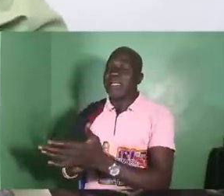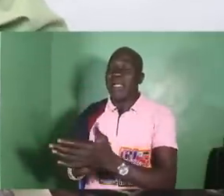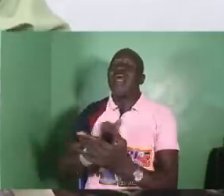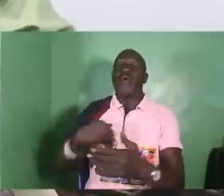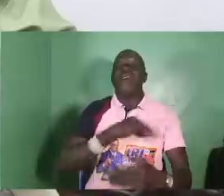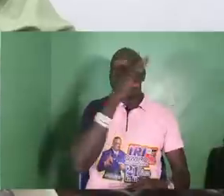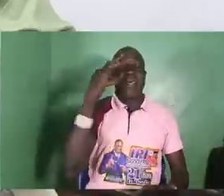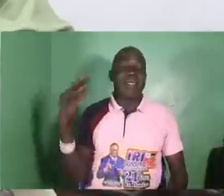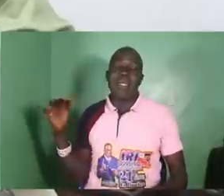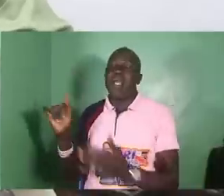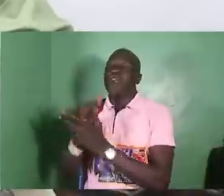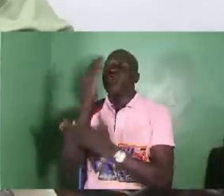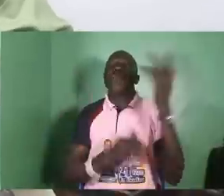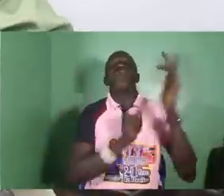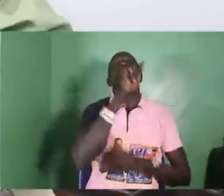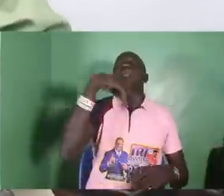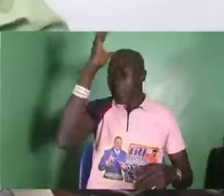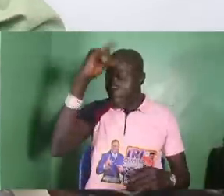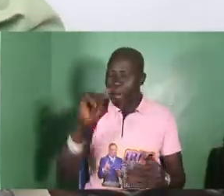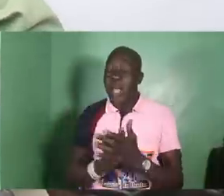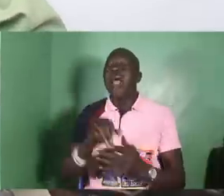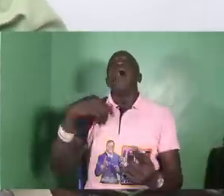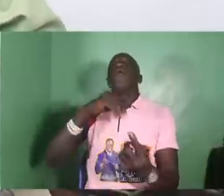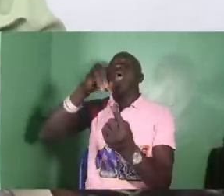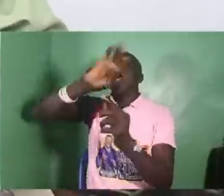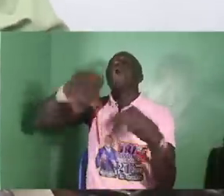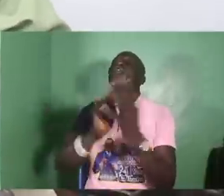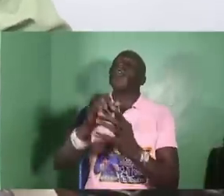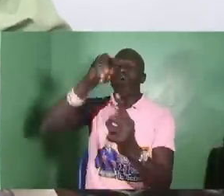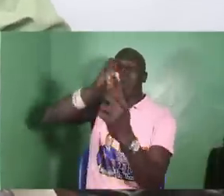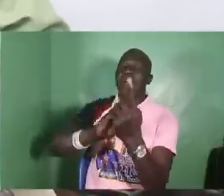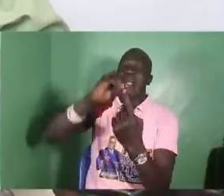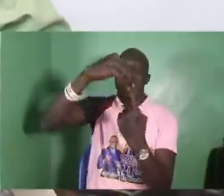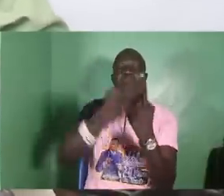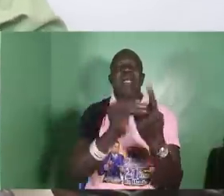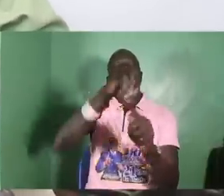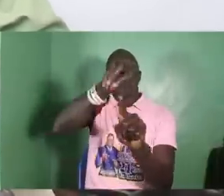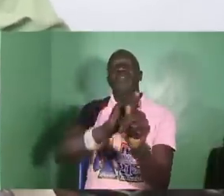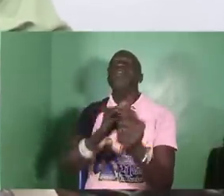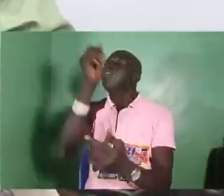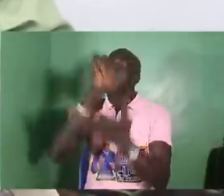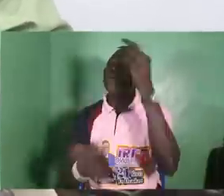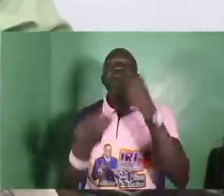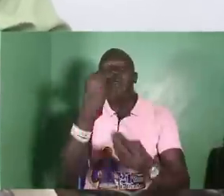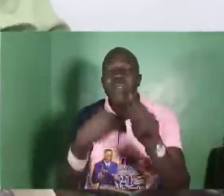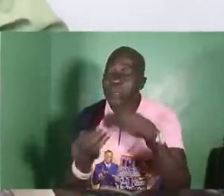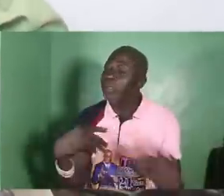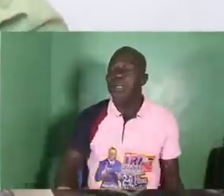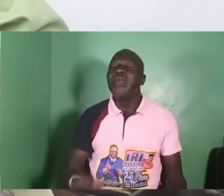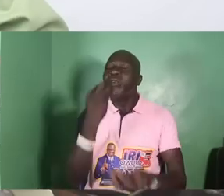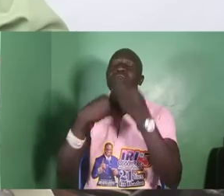that. We are still fasting. Our company will add. So we go say. Oh, we're going to use our banana. You will eat now. You will eat